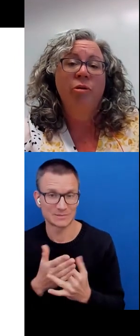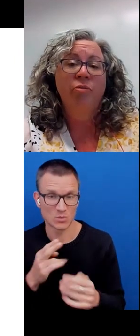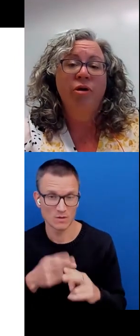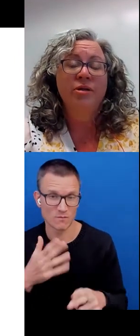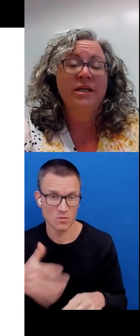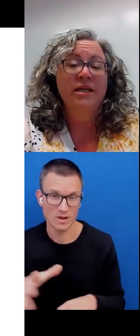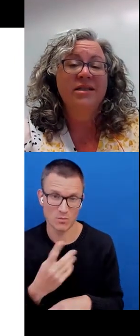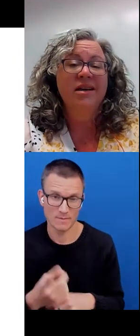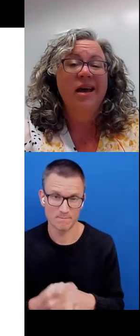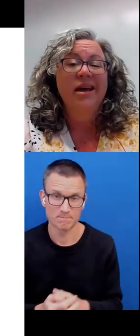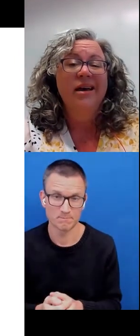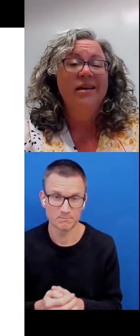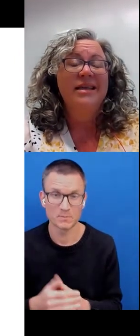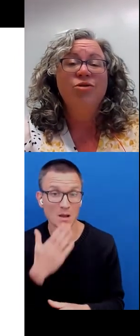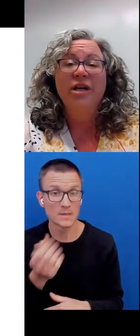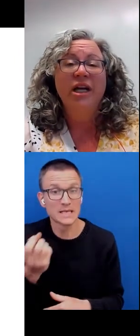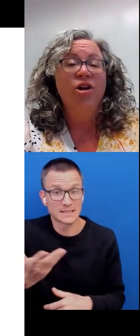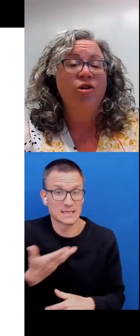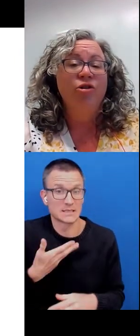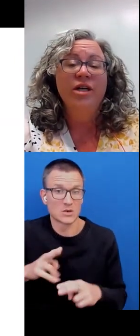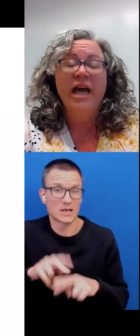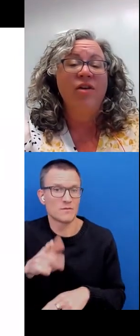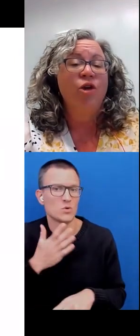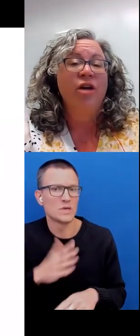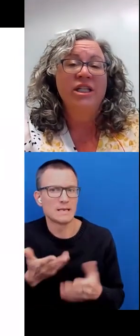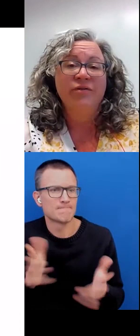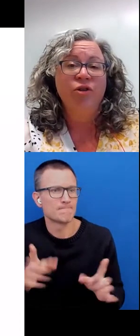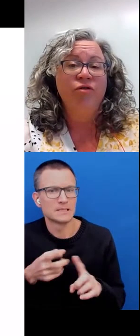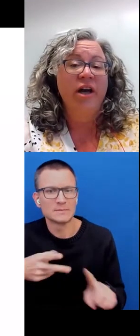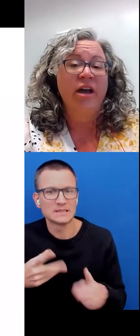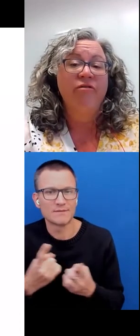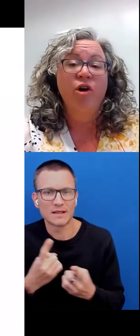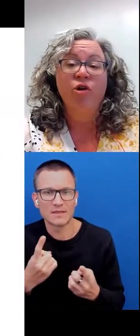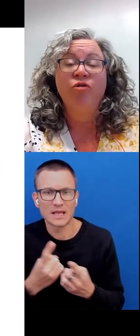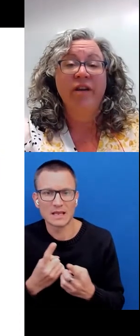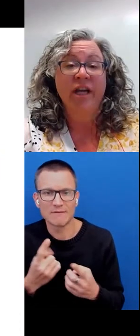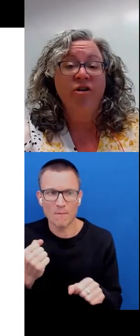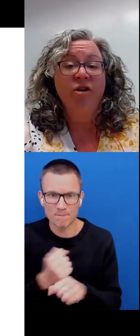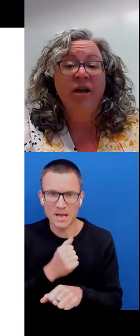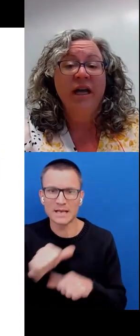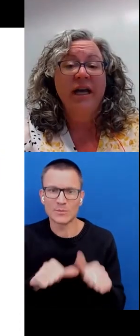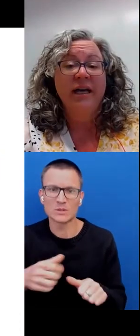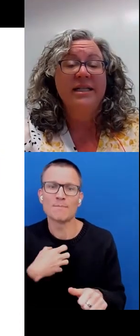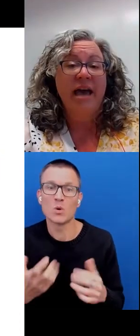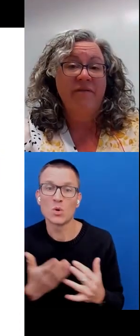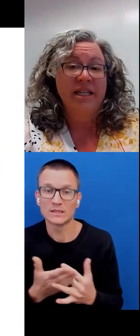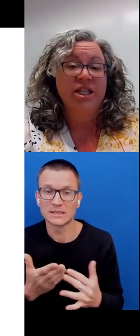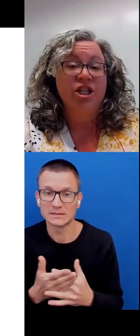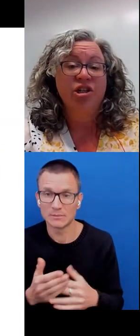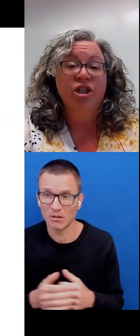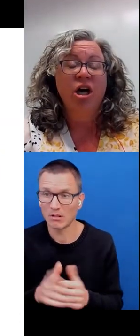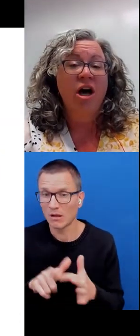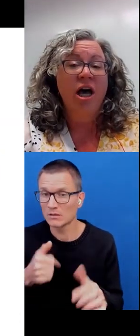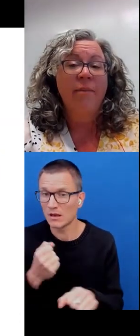the recruitment process. This could include having your interview via phone or video, having additional time